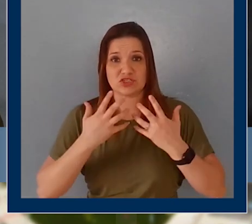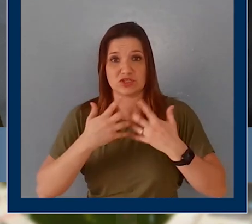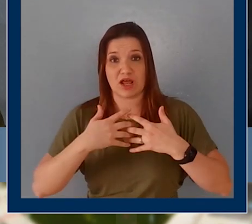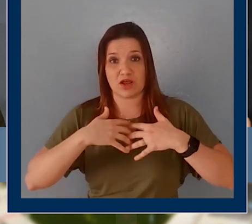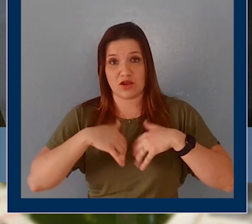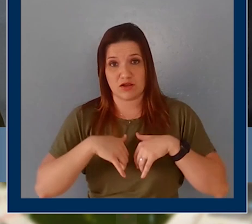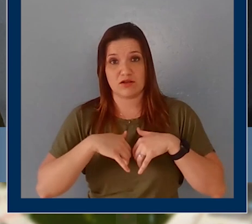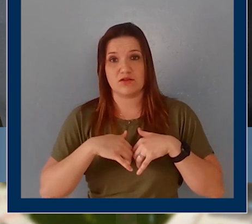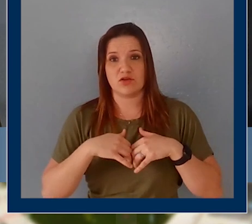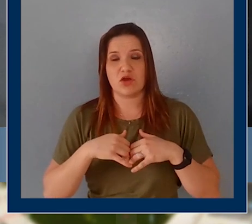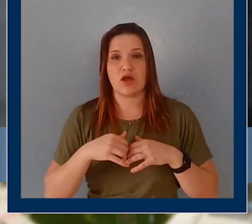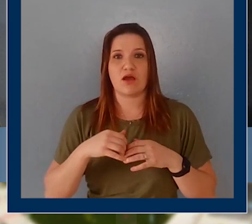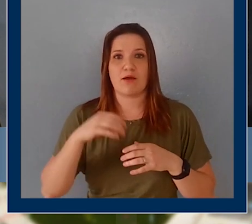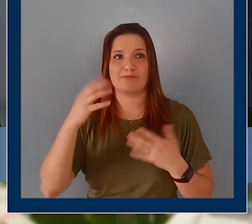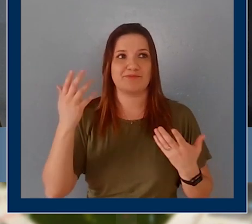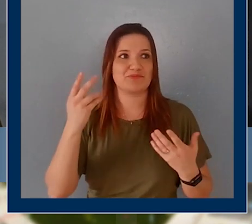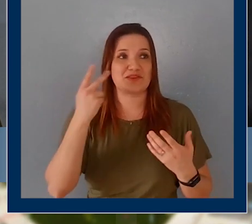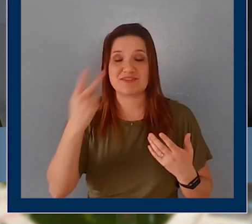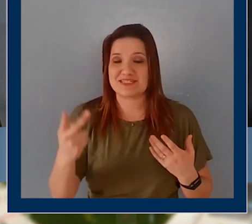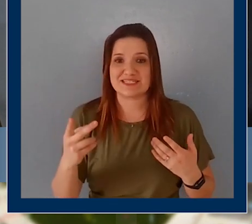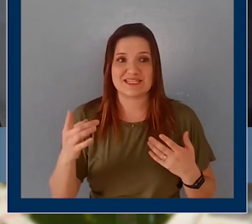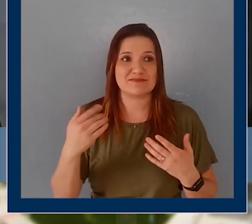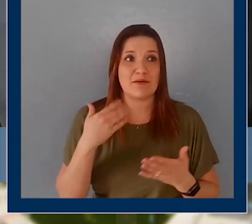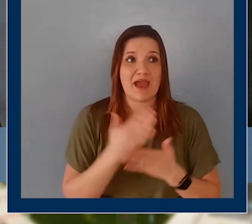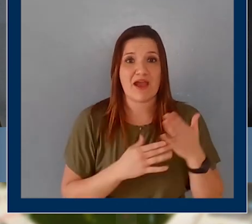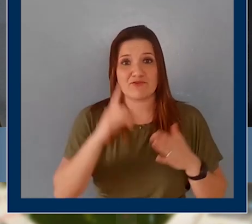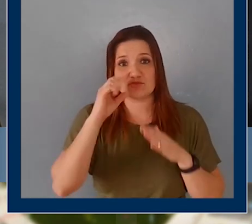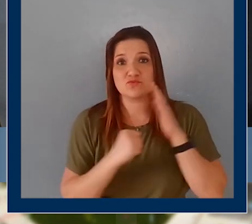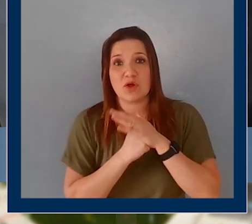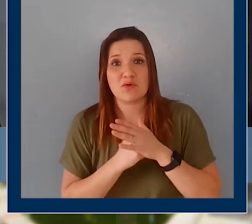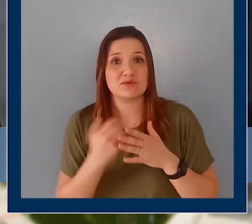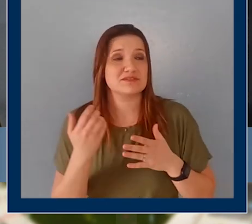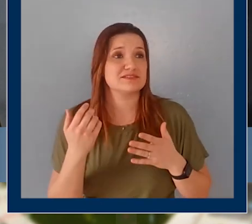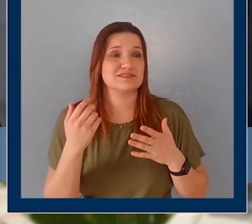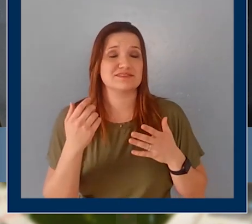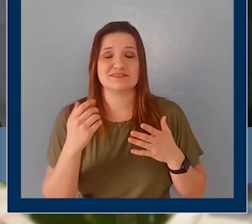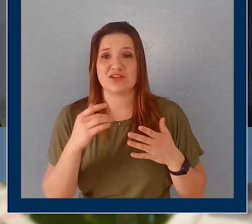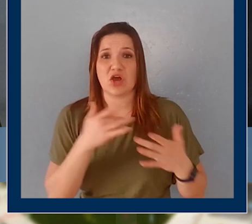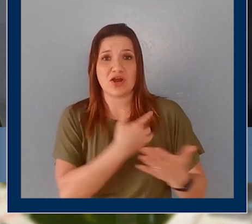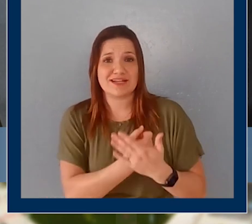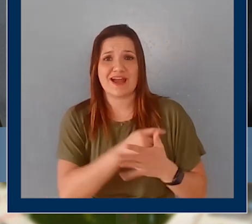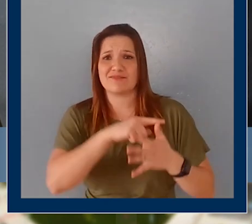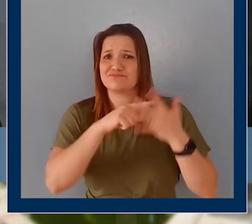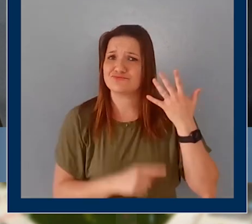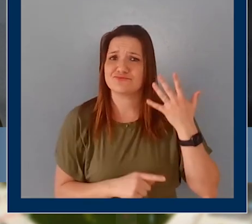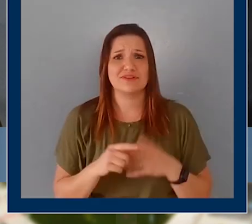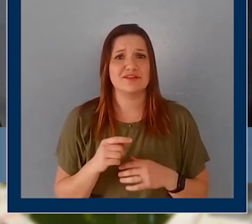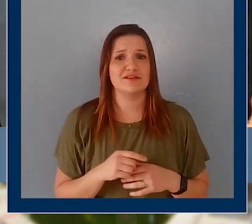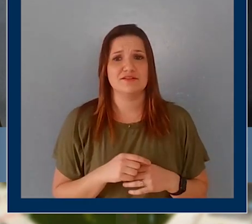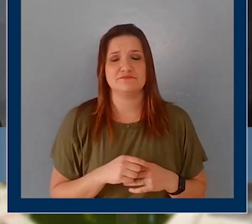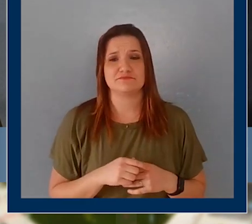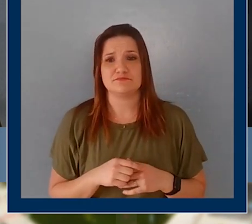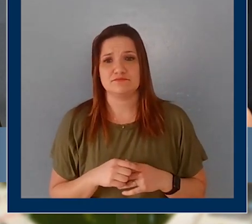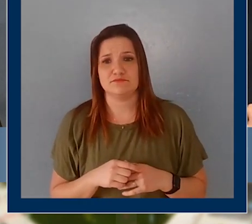breathe, because that's really where we're seeing the biggest struggle. And a lot of these patients develop pneumonia. When